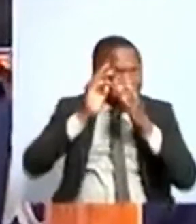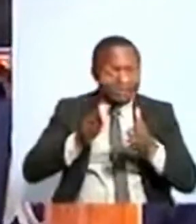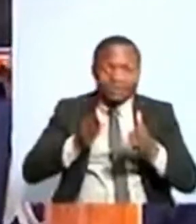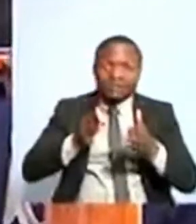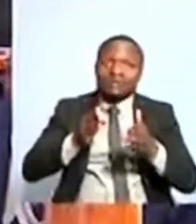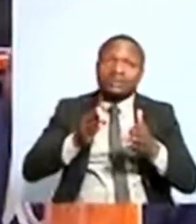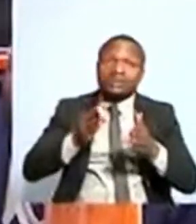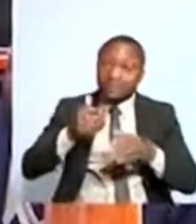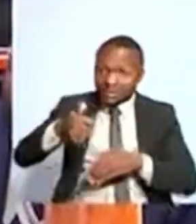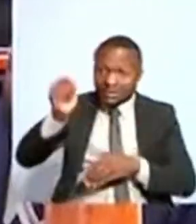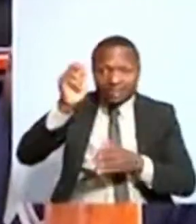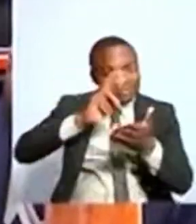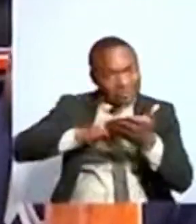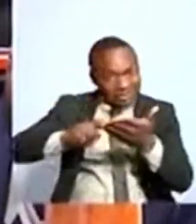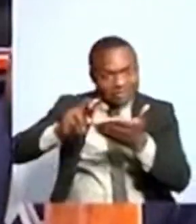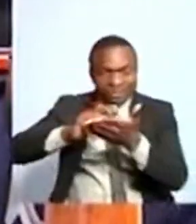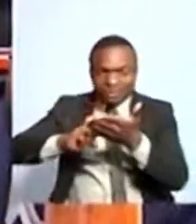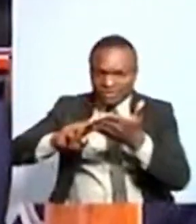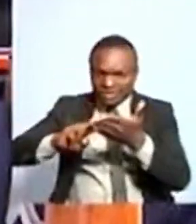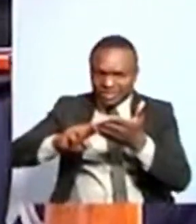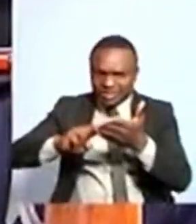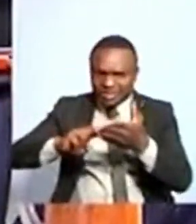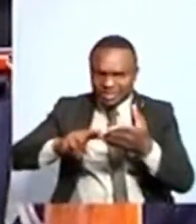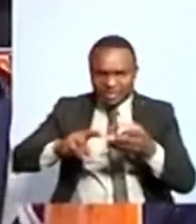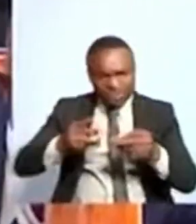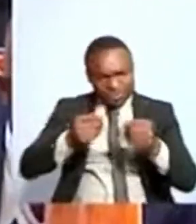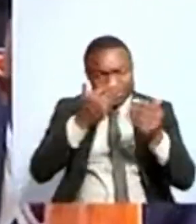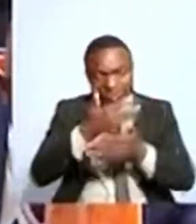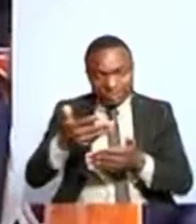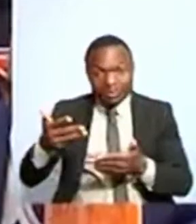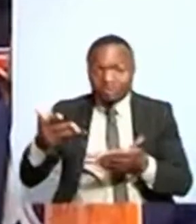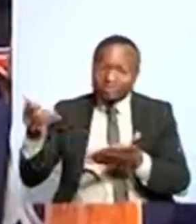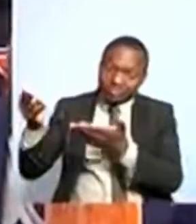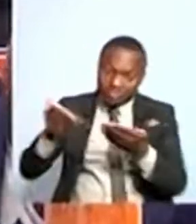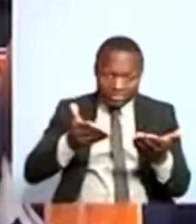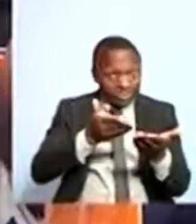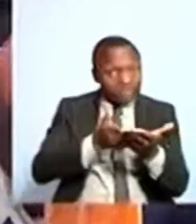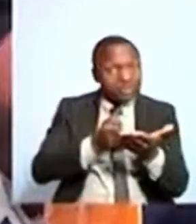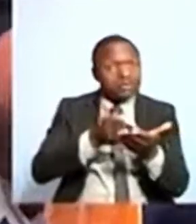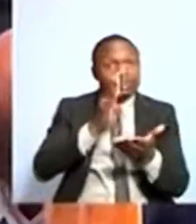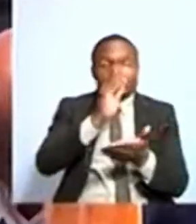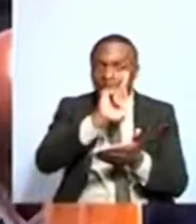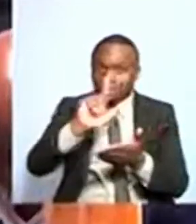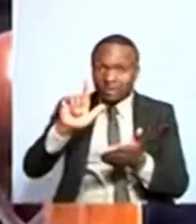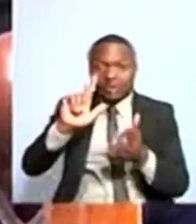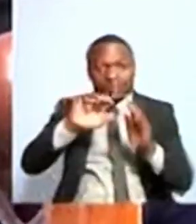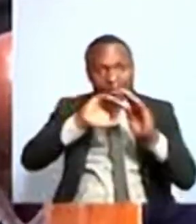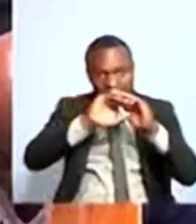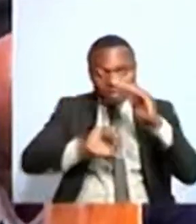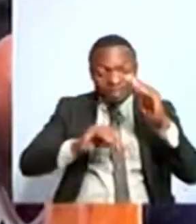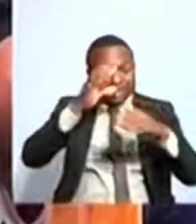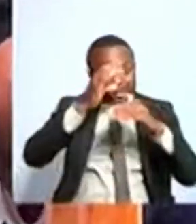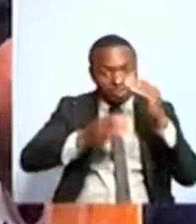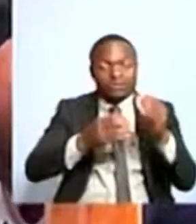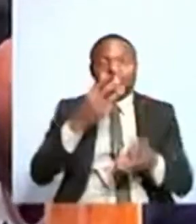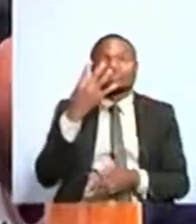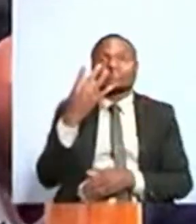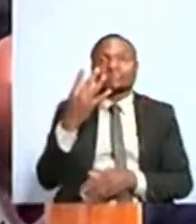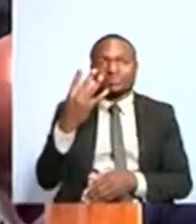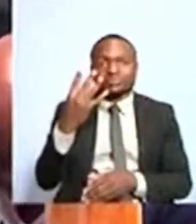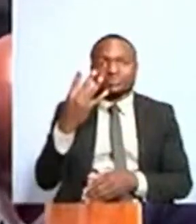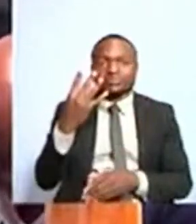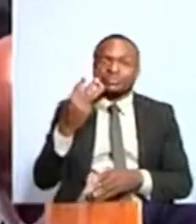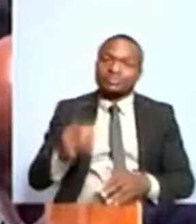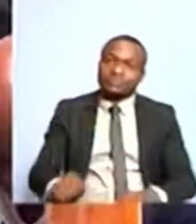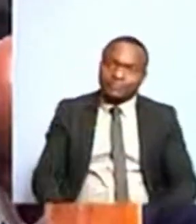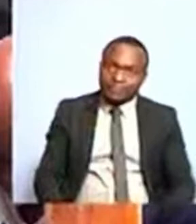me read just a few things that you have put in this bill under the clause 4, which is the relevant